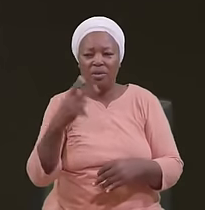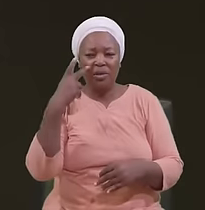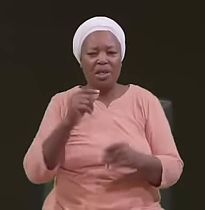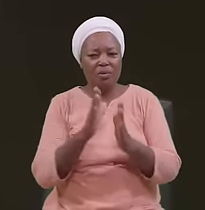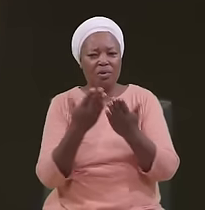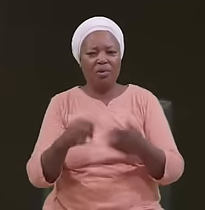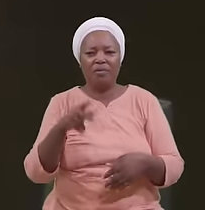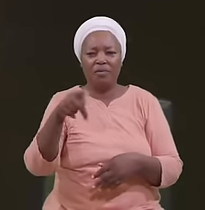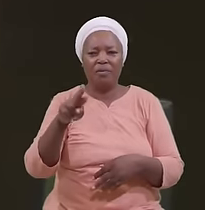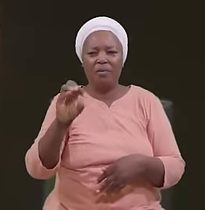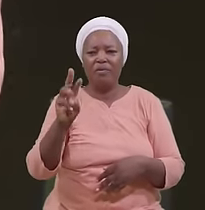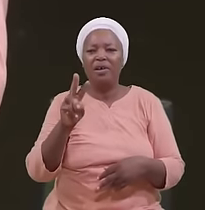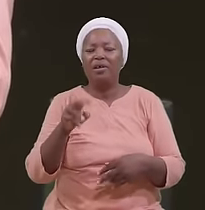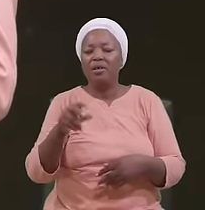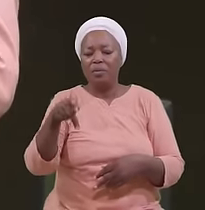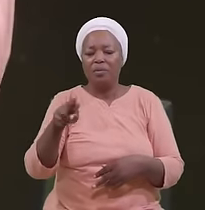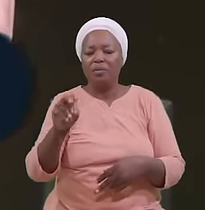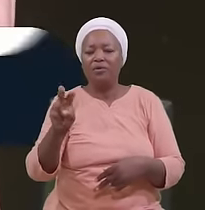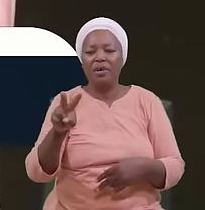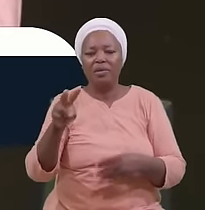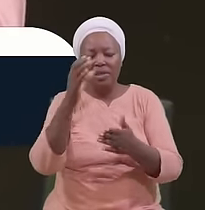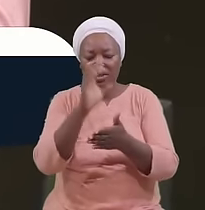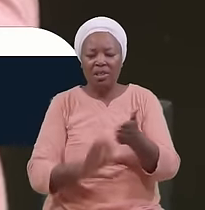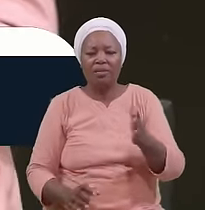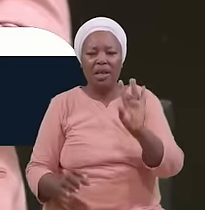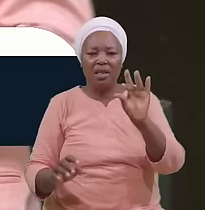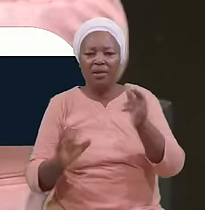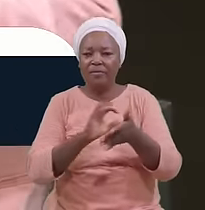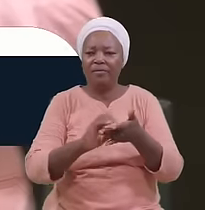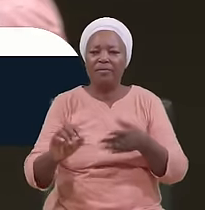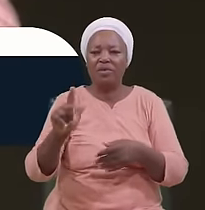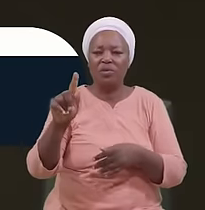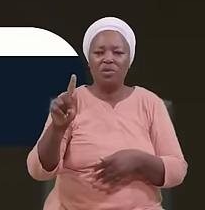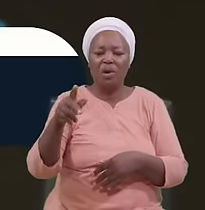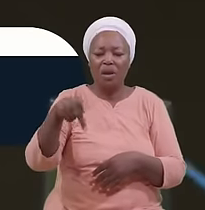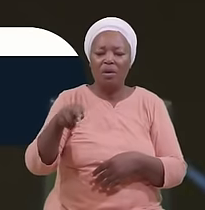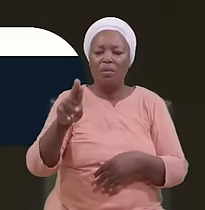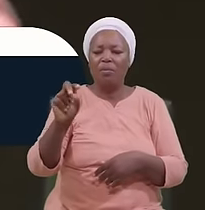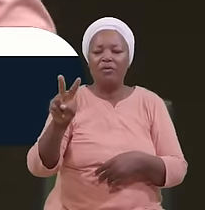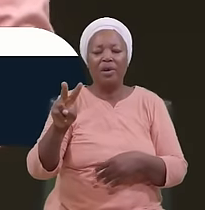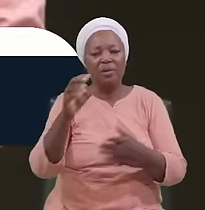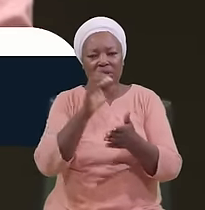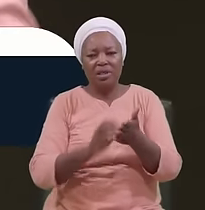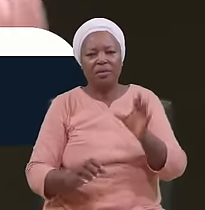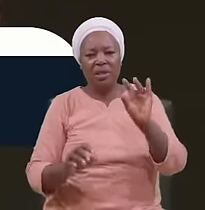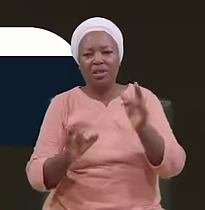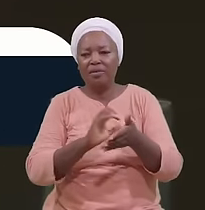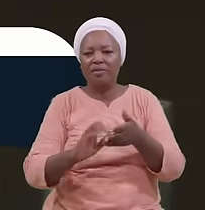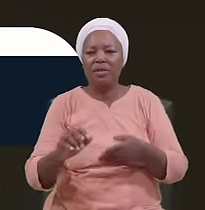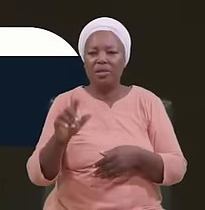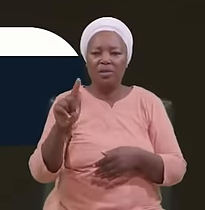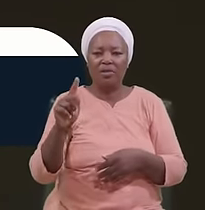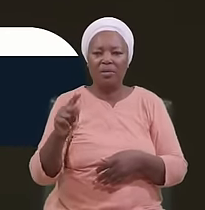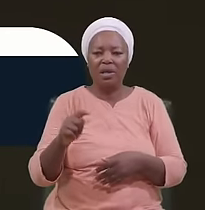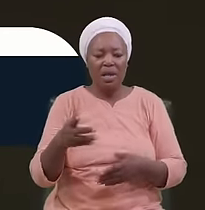18, verse 21. Proverbs 18, 21. Death and life